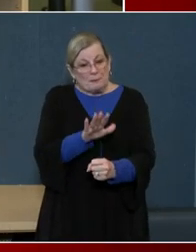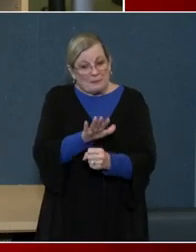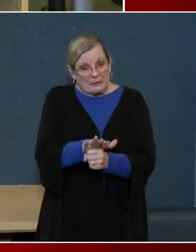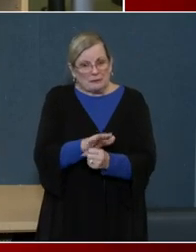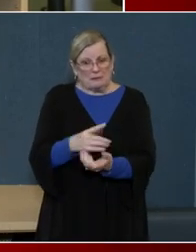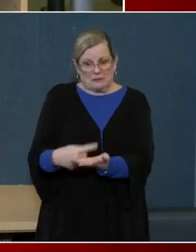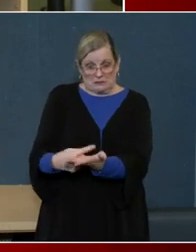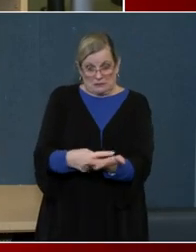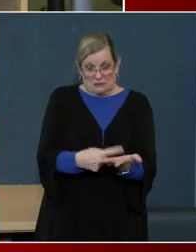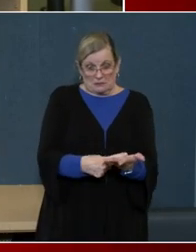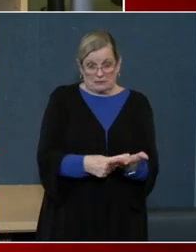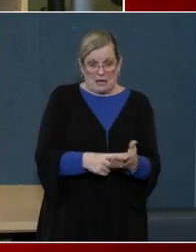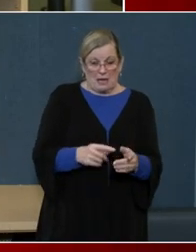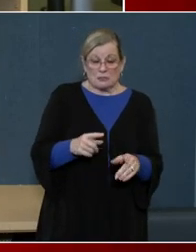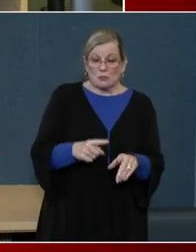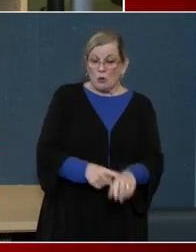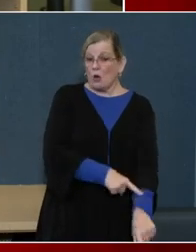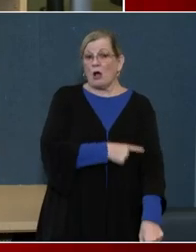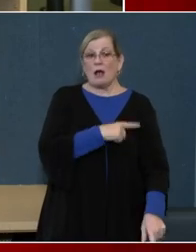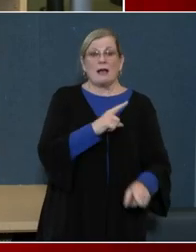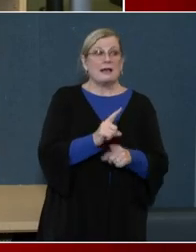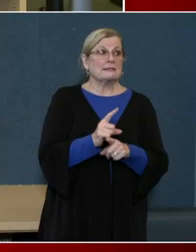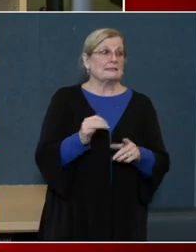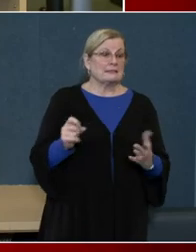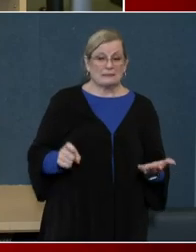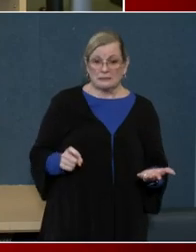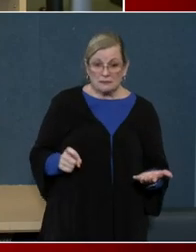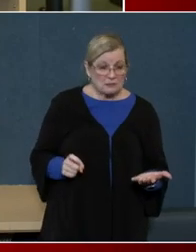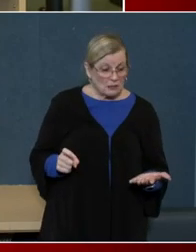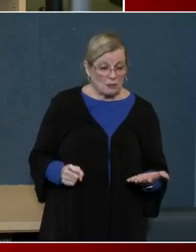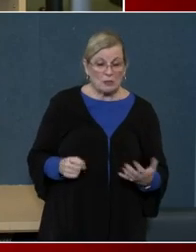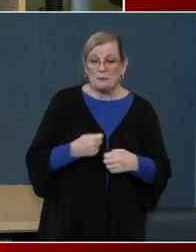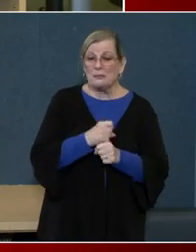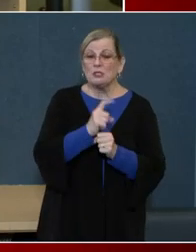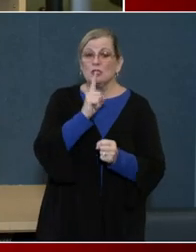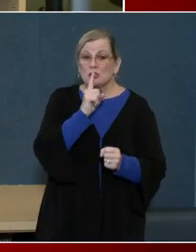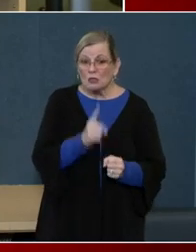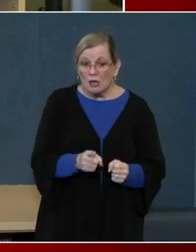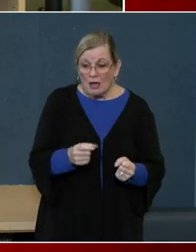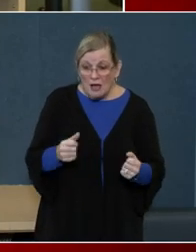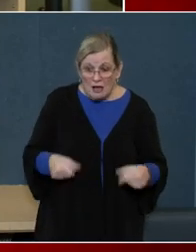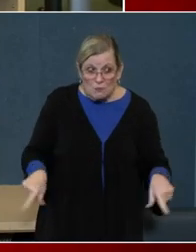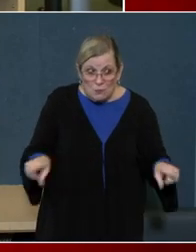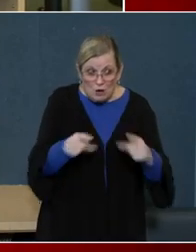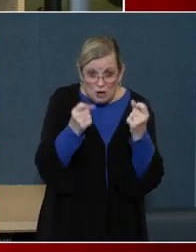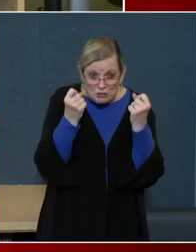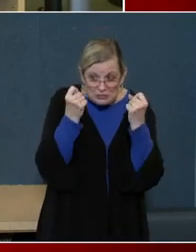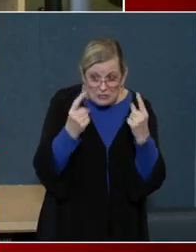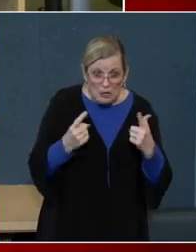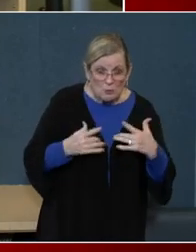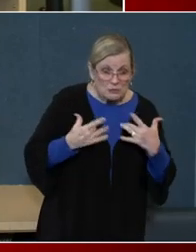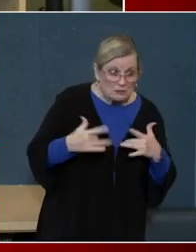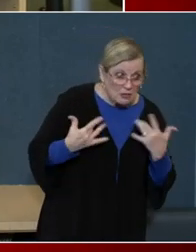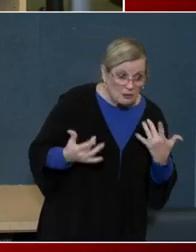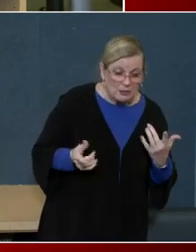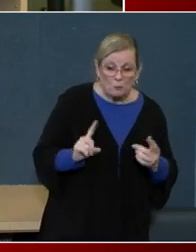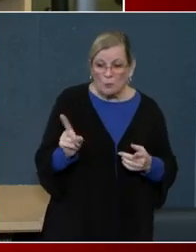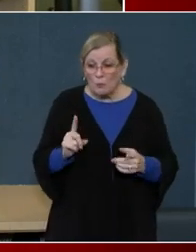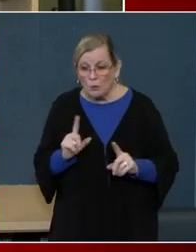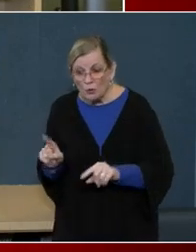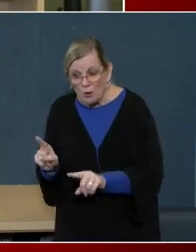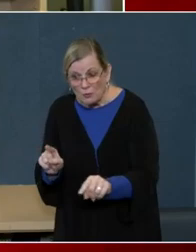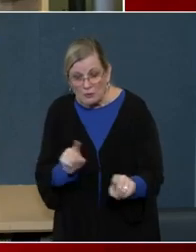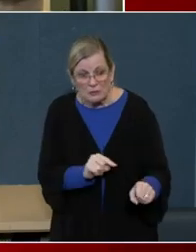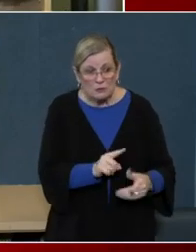as we need to ensure that, you know, everyone understands where we are and the direction that we're headed. Have you talked to her about